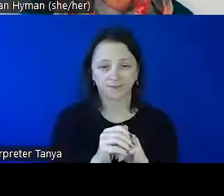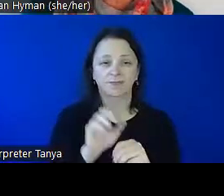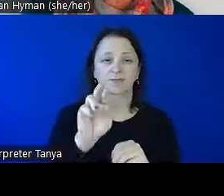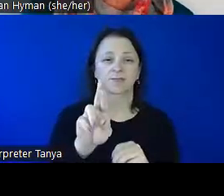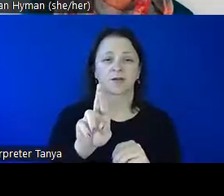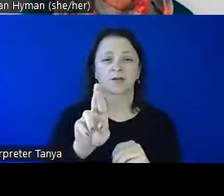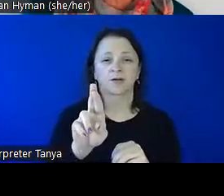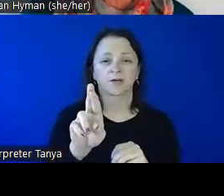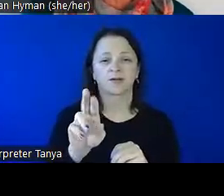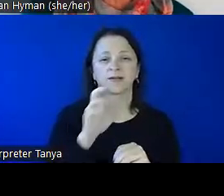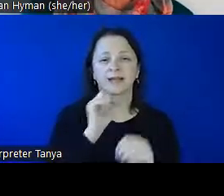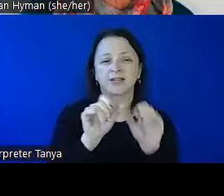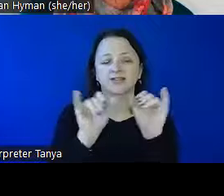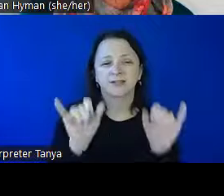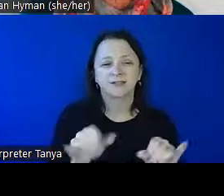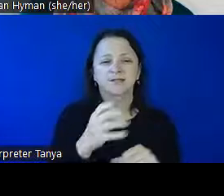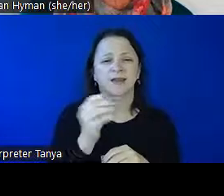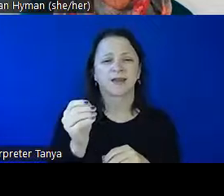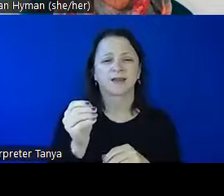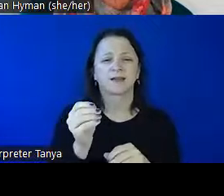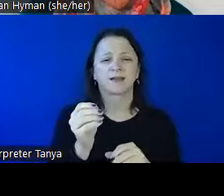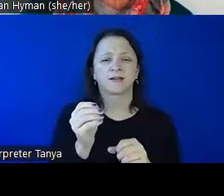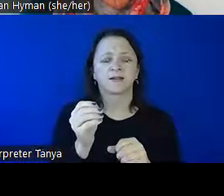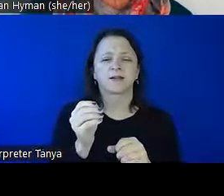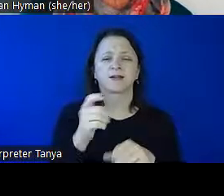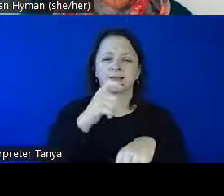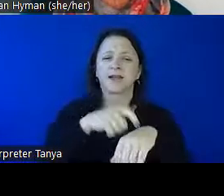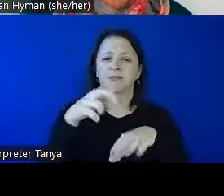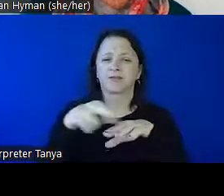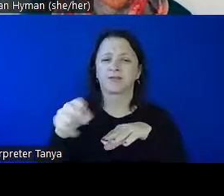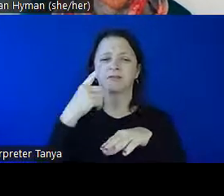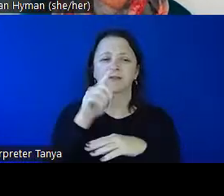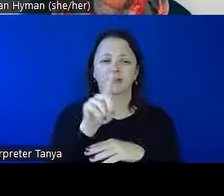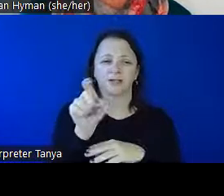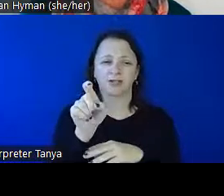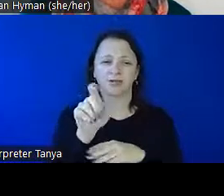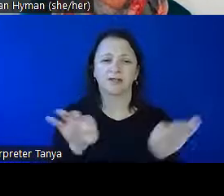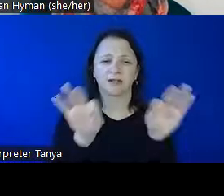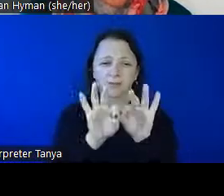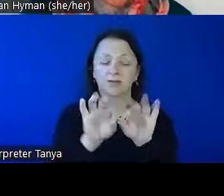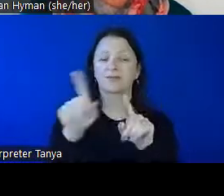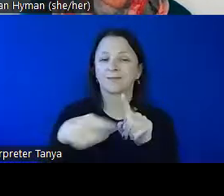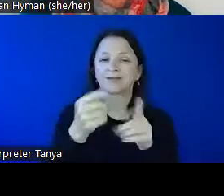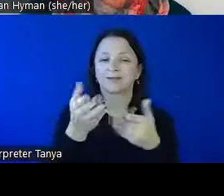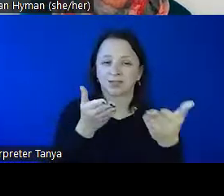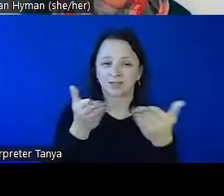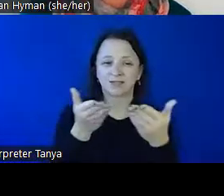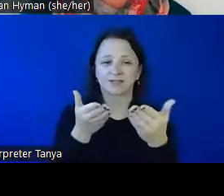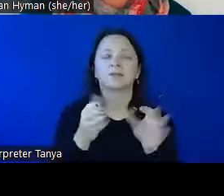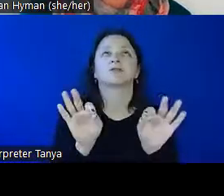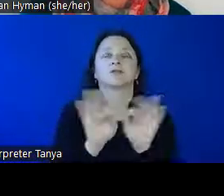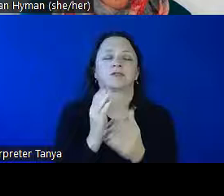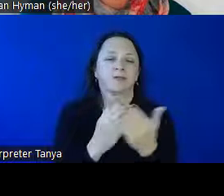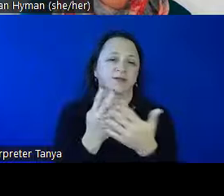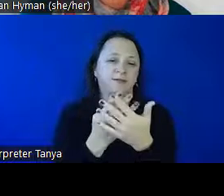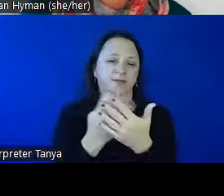system. And making a timely referral for diagnosis and services are critical parts of